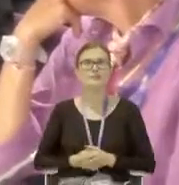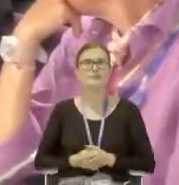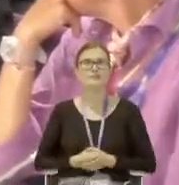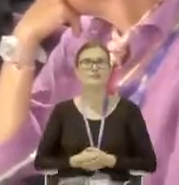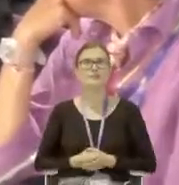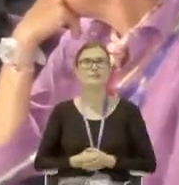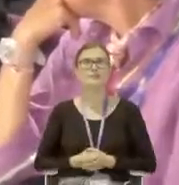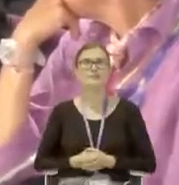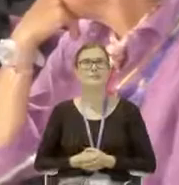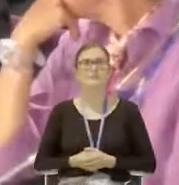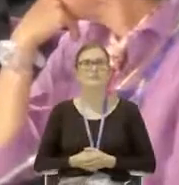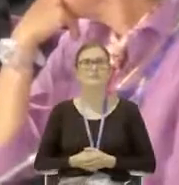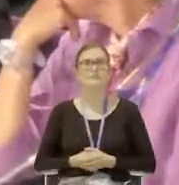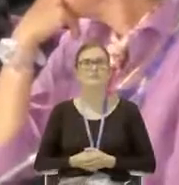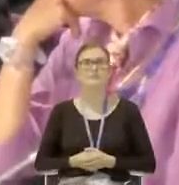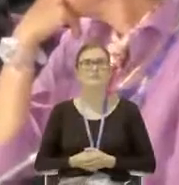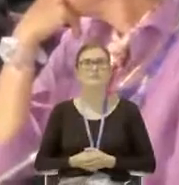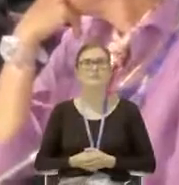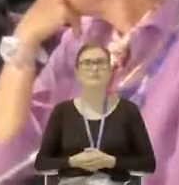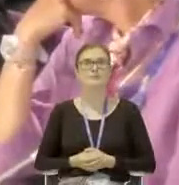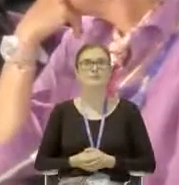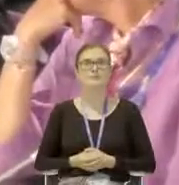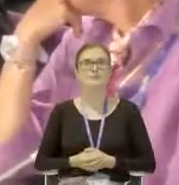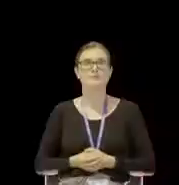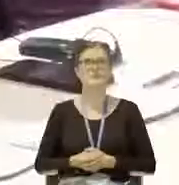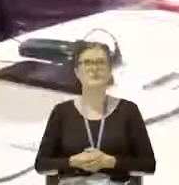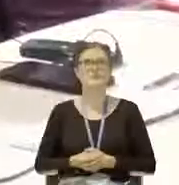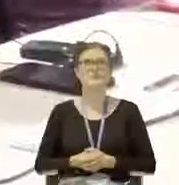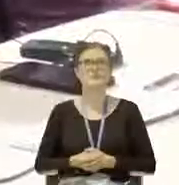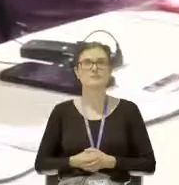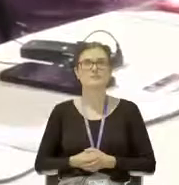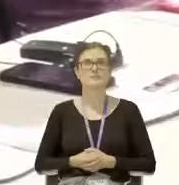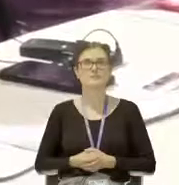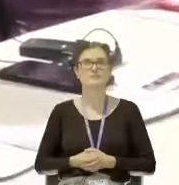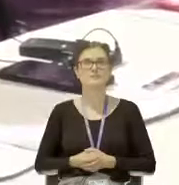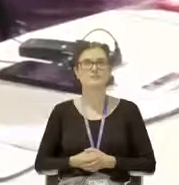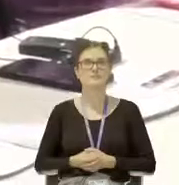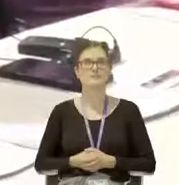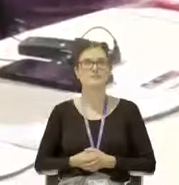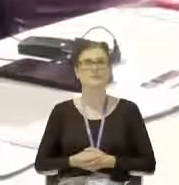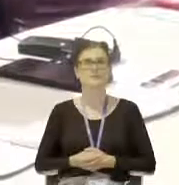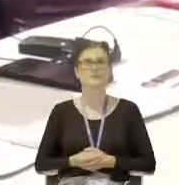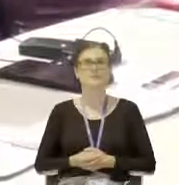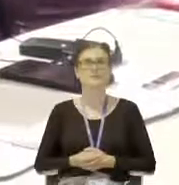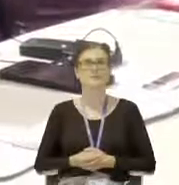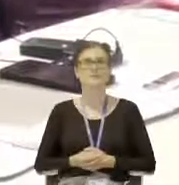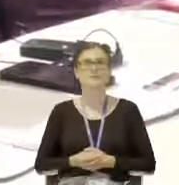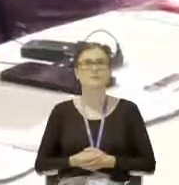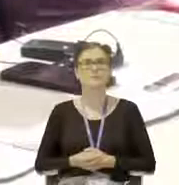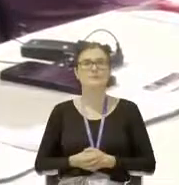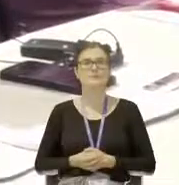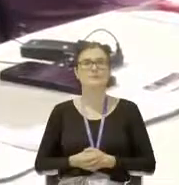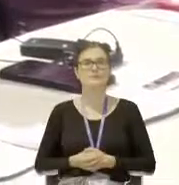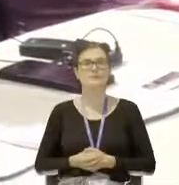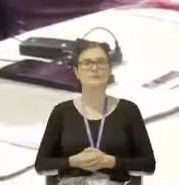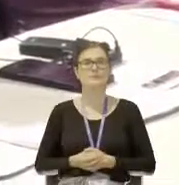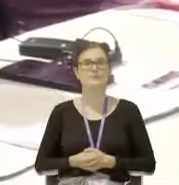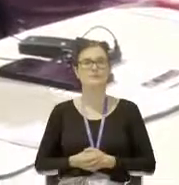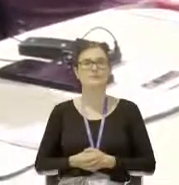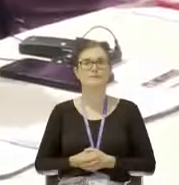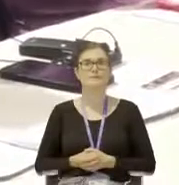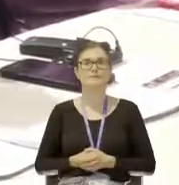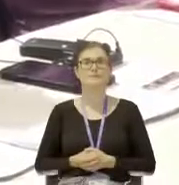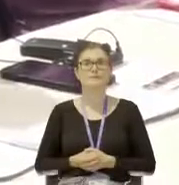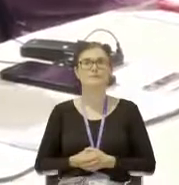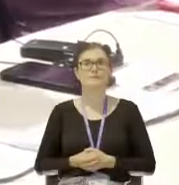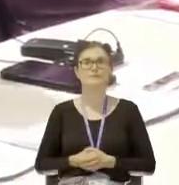And under the led role of the mayor, local community largely participated in defending the city. The local community, from